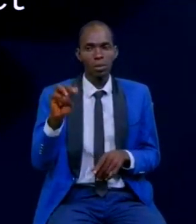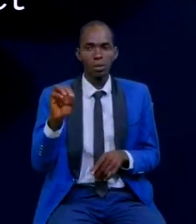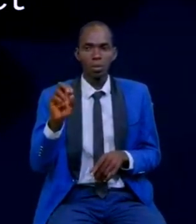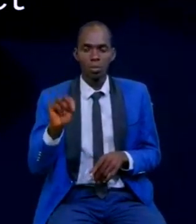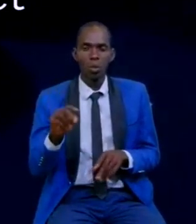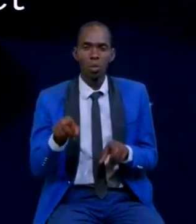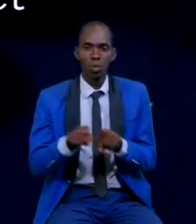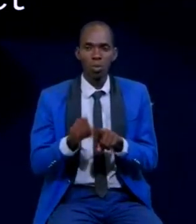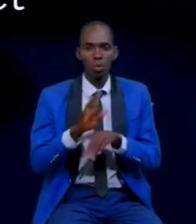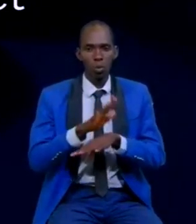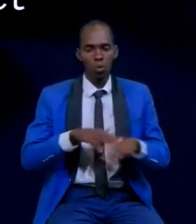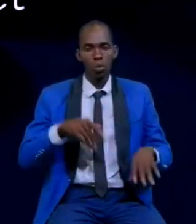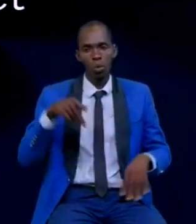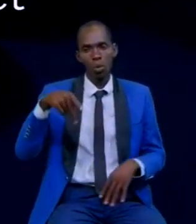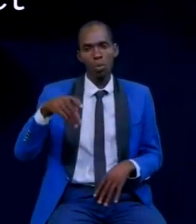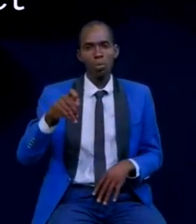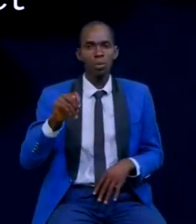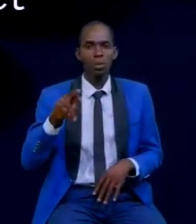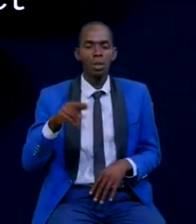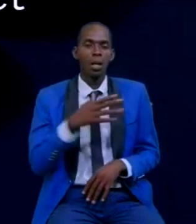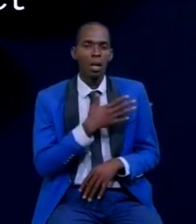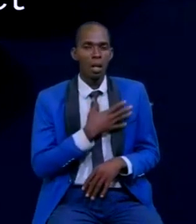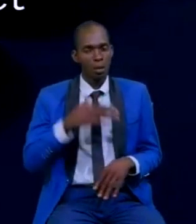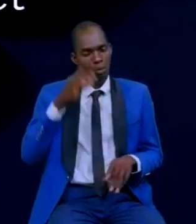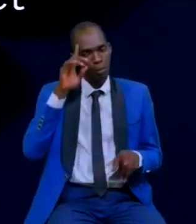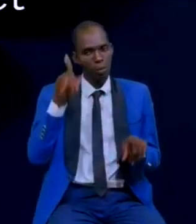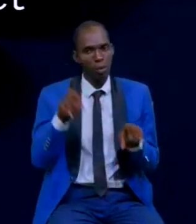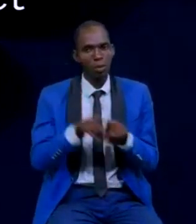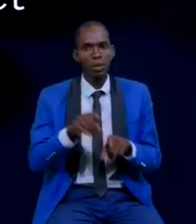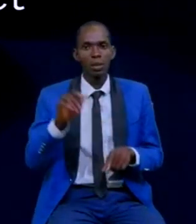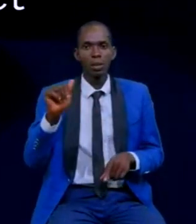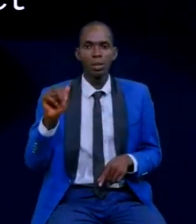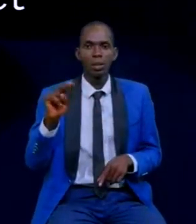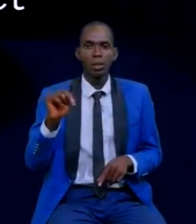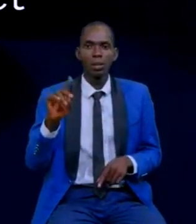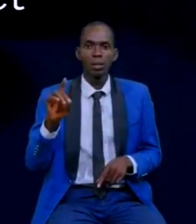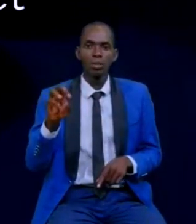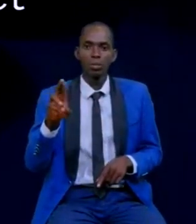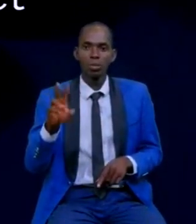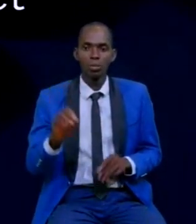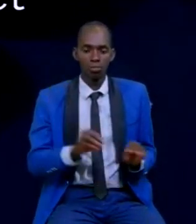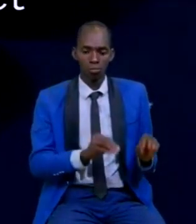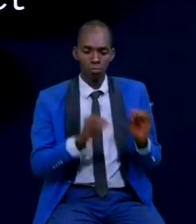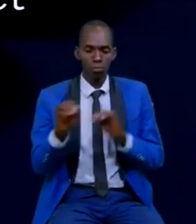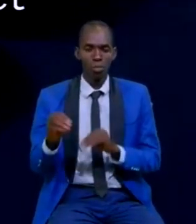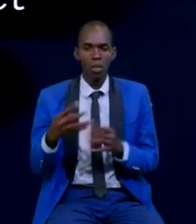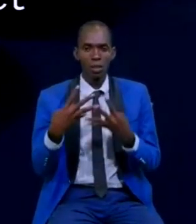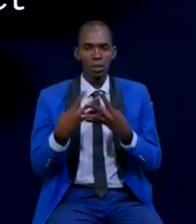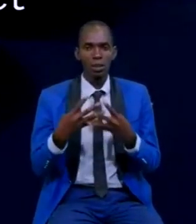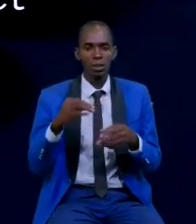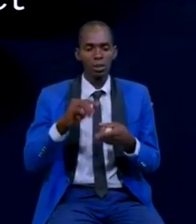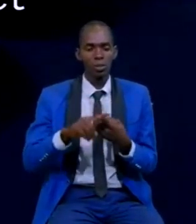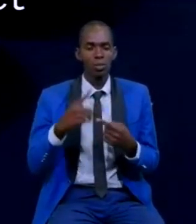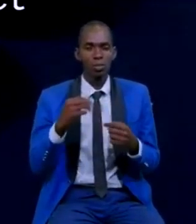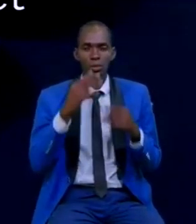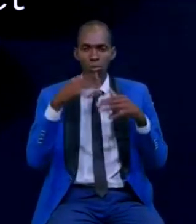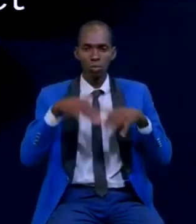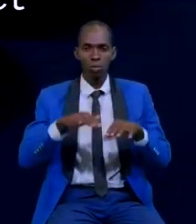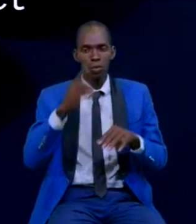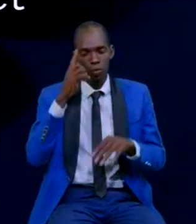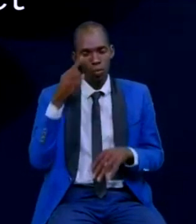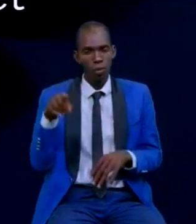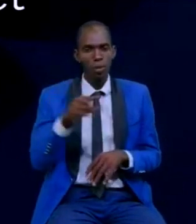Peter, and Andrew, his brother, casting a net into the sea, for they